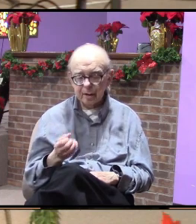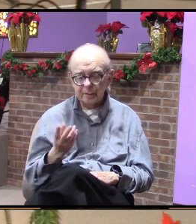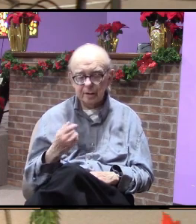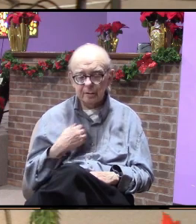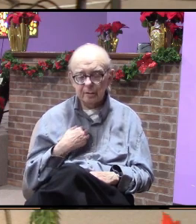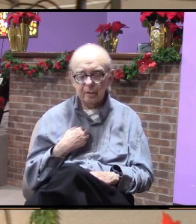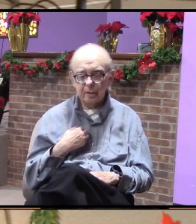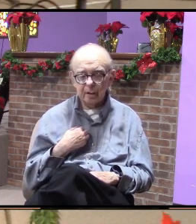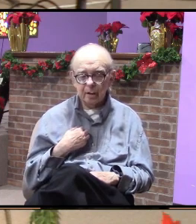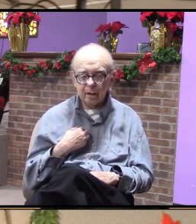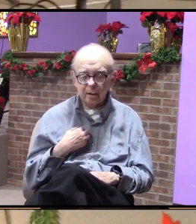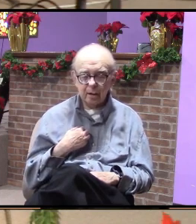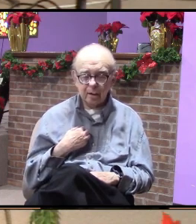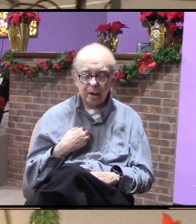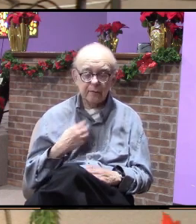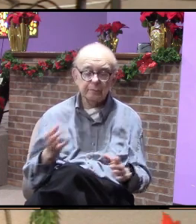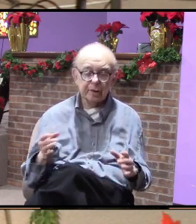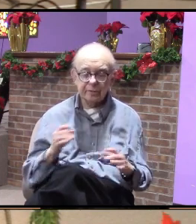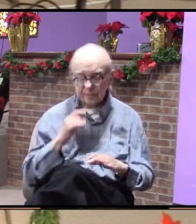I got a bunch.